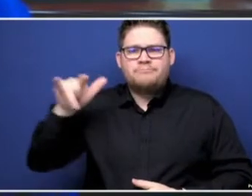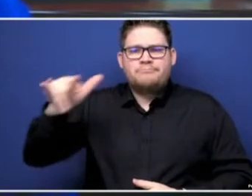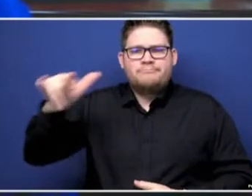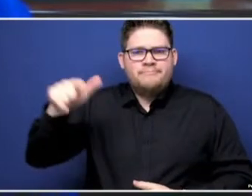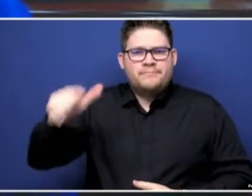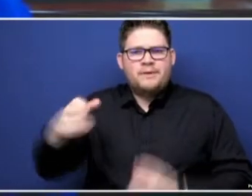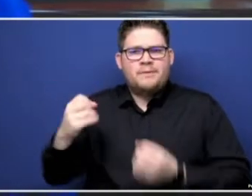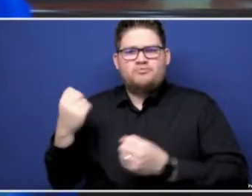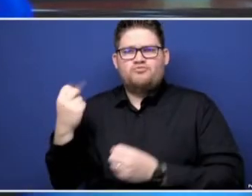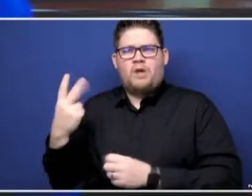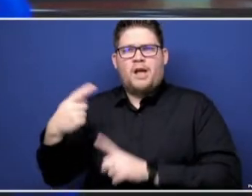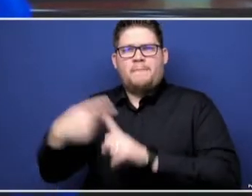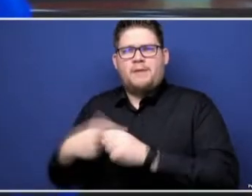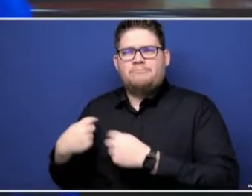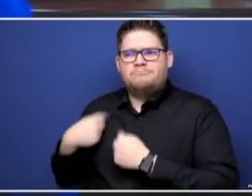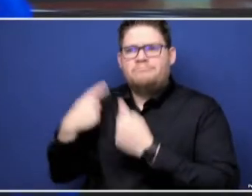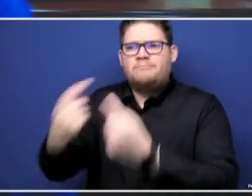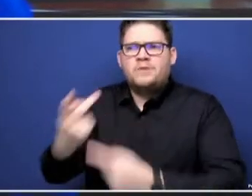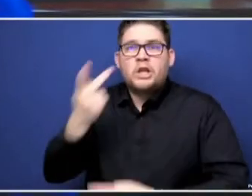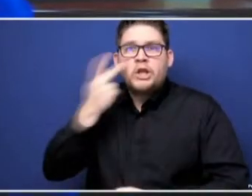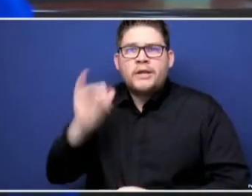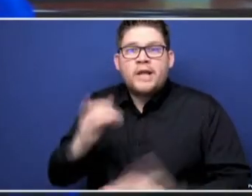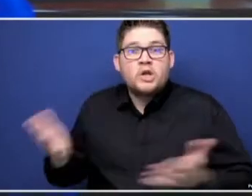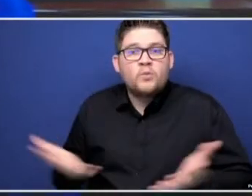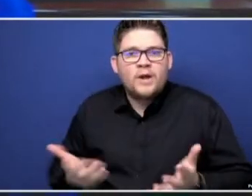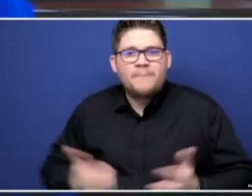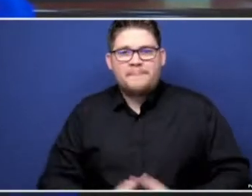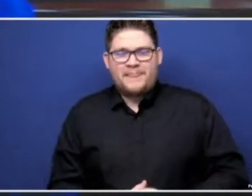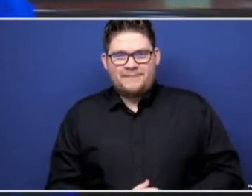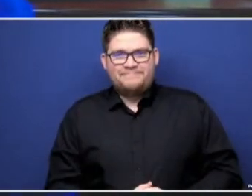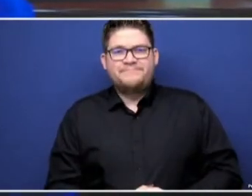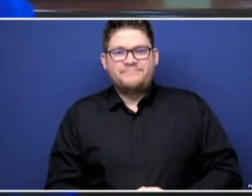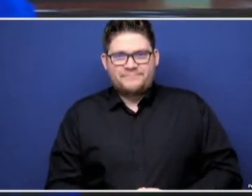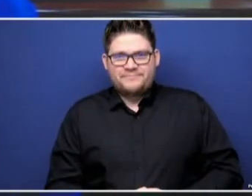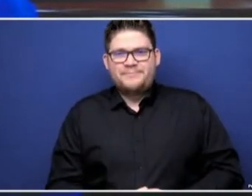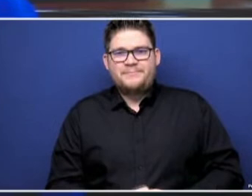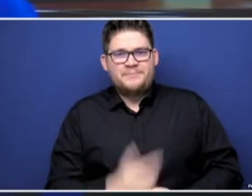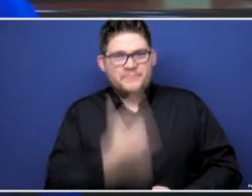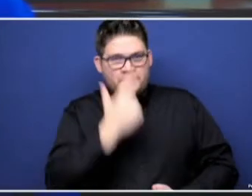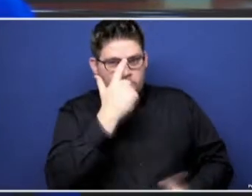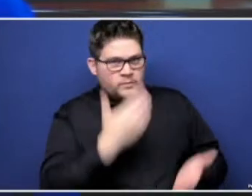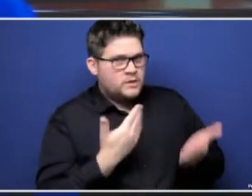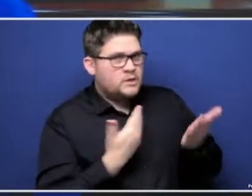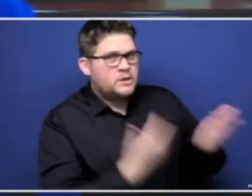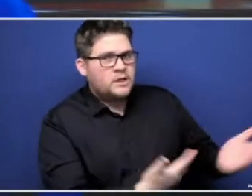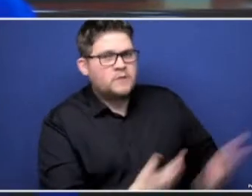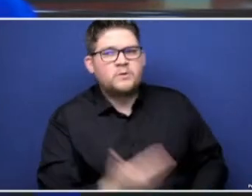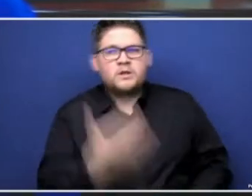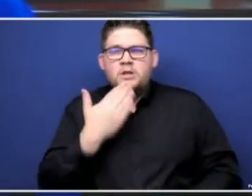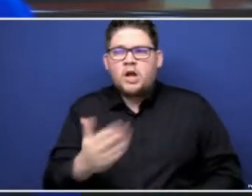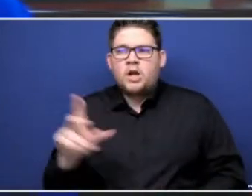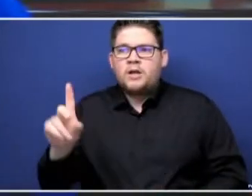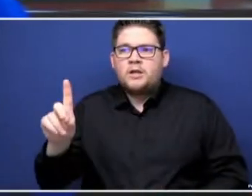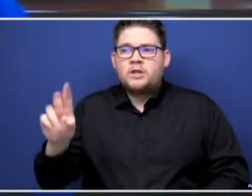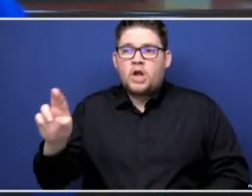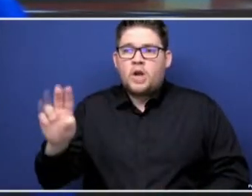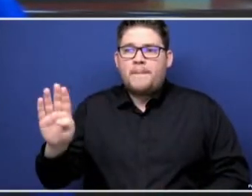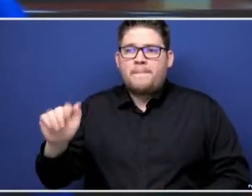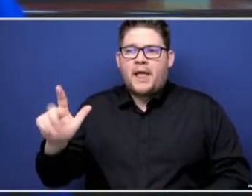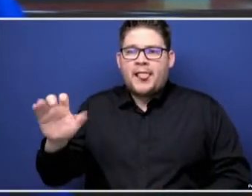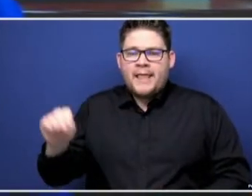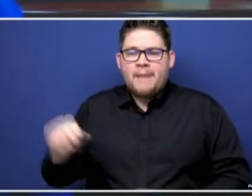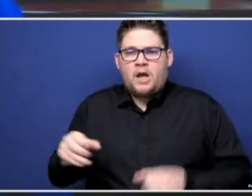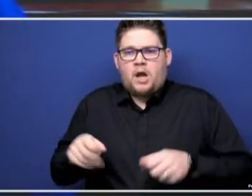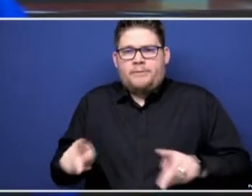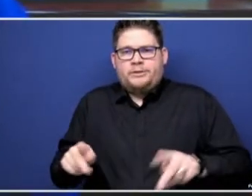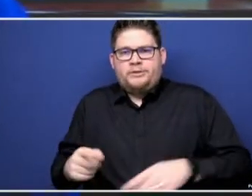And right now I'm working at with the YVR at the River Rock Casino. And